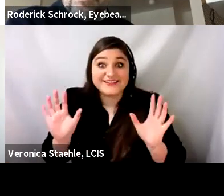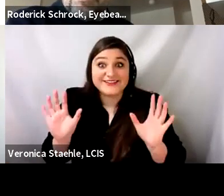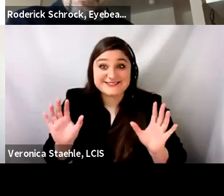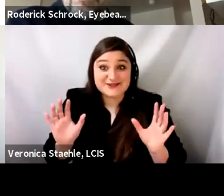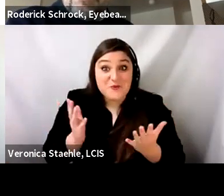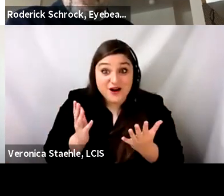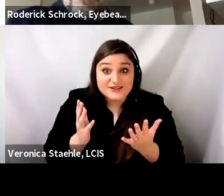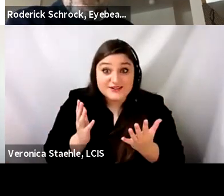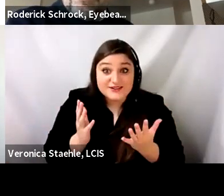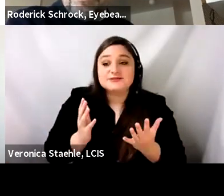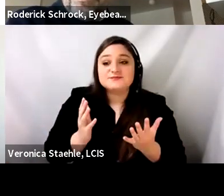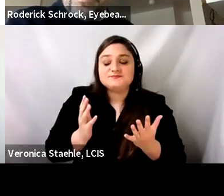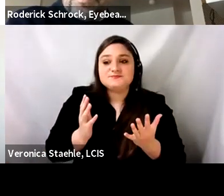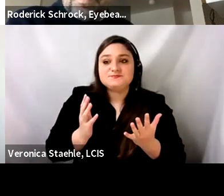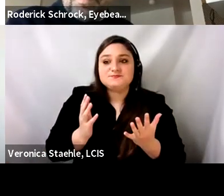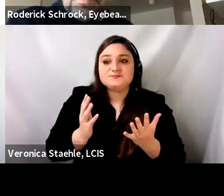you know,